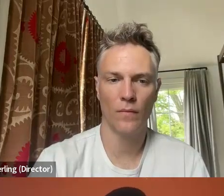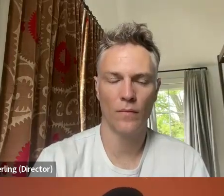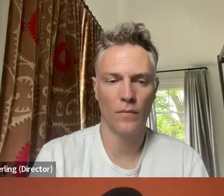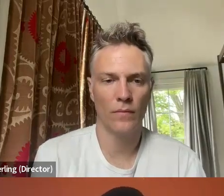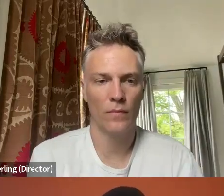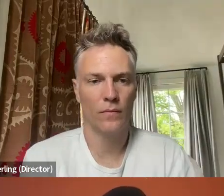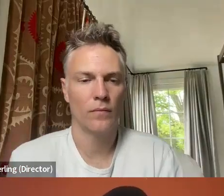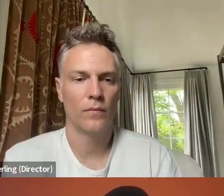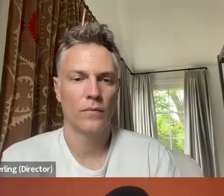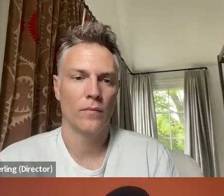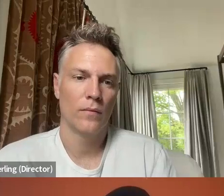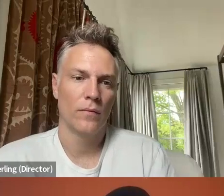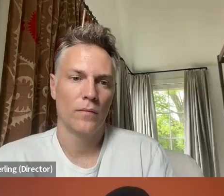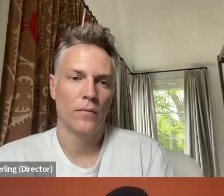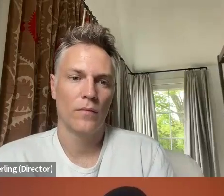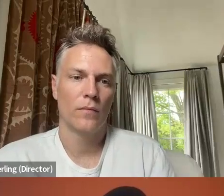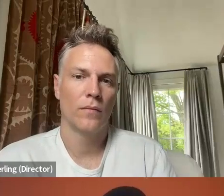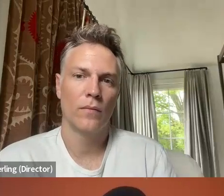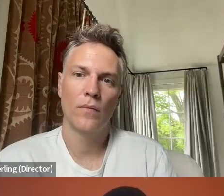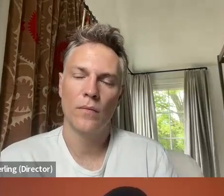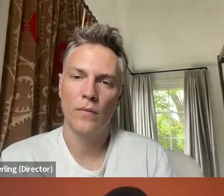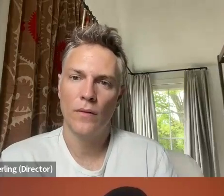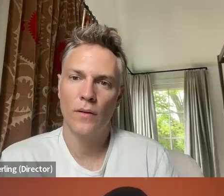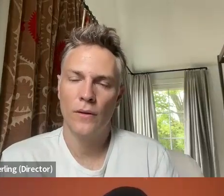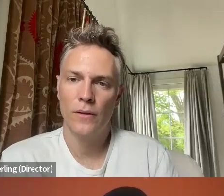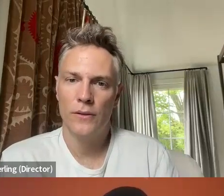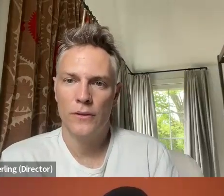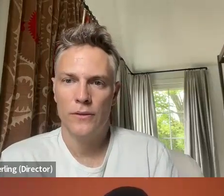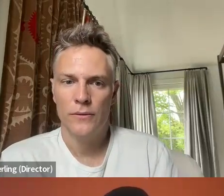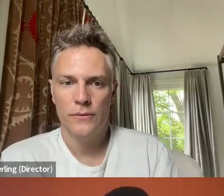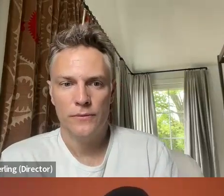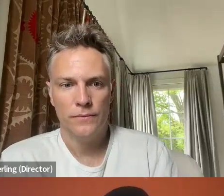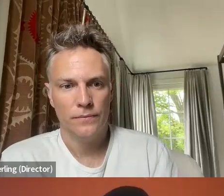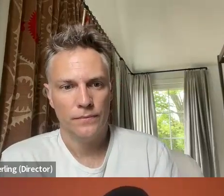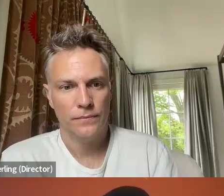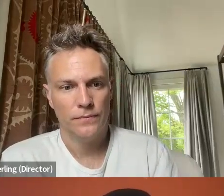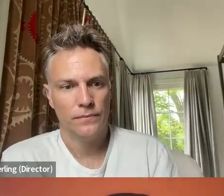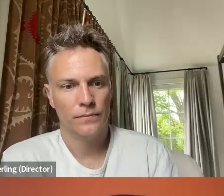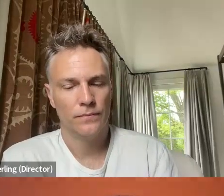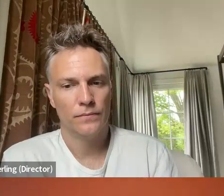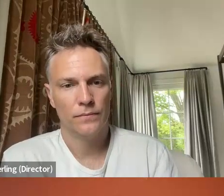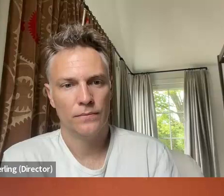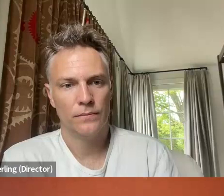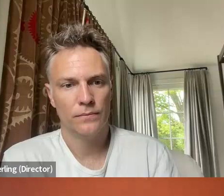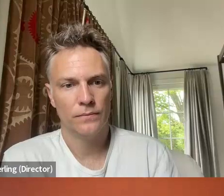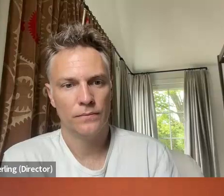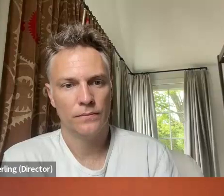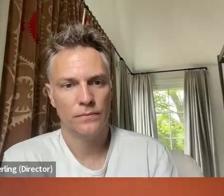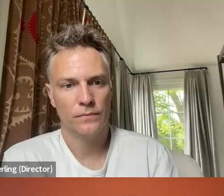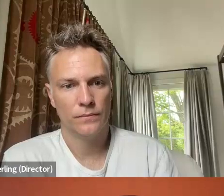with a black sweater and a white background. I want to thank our media sponsors, Variety and KCRW,